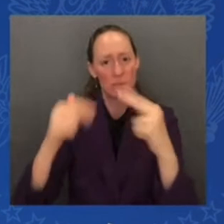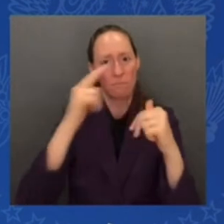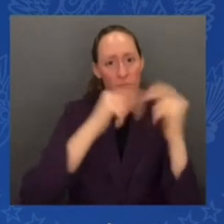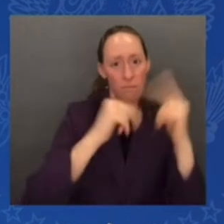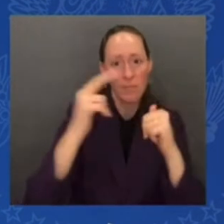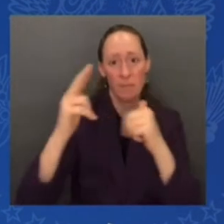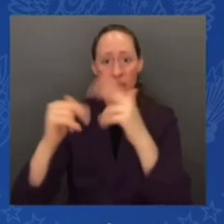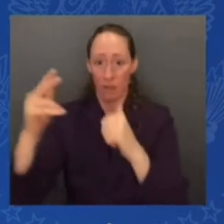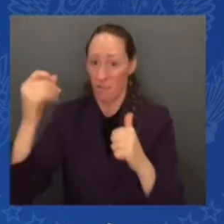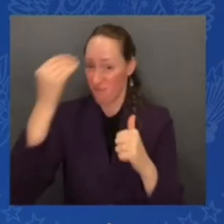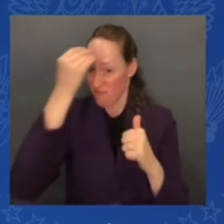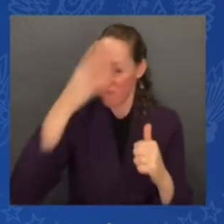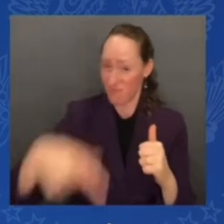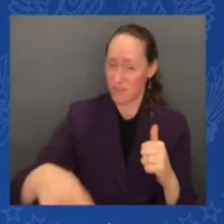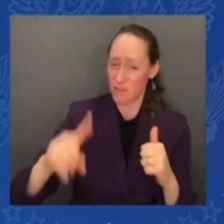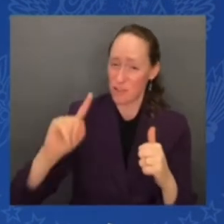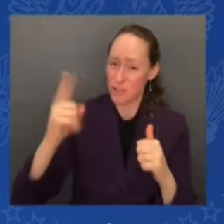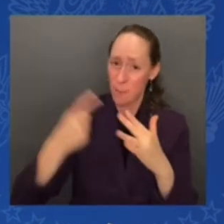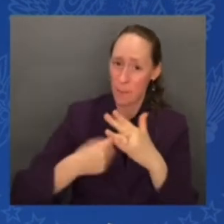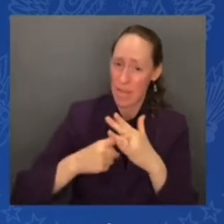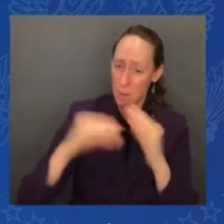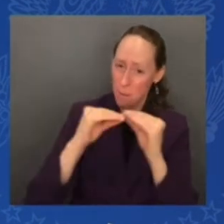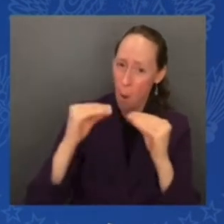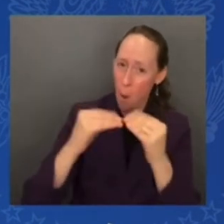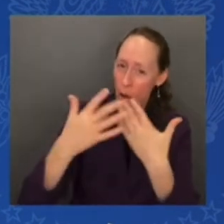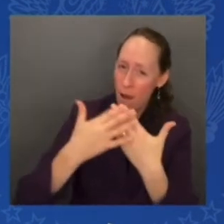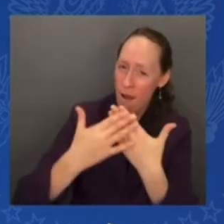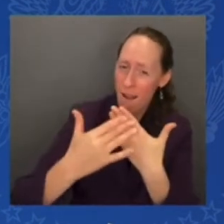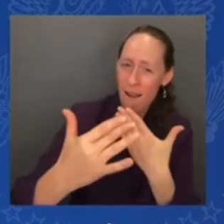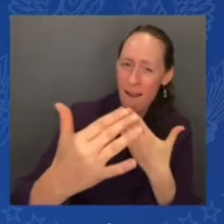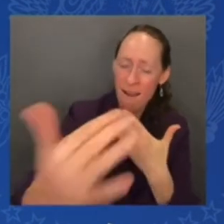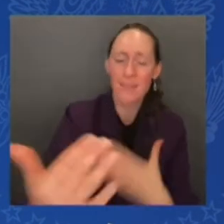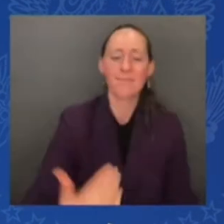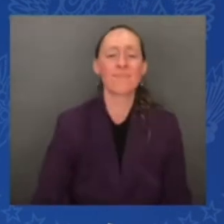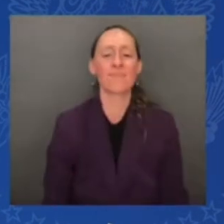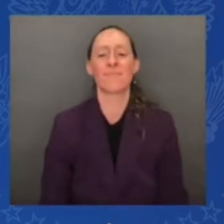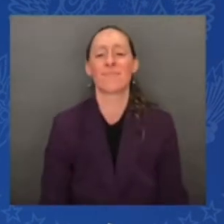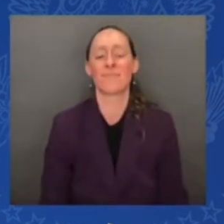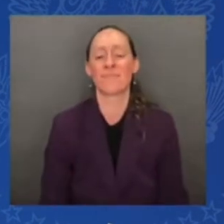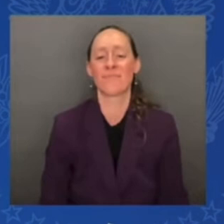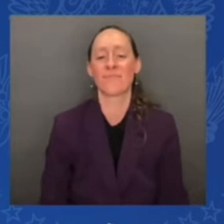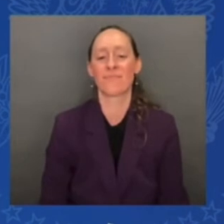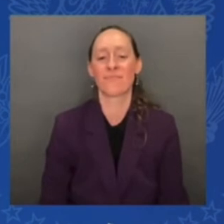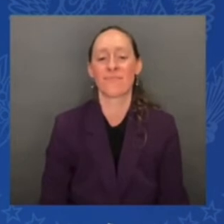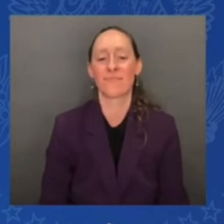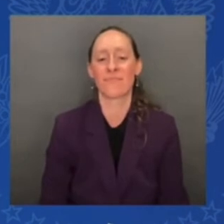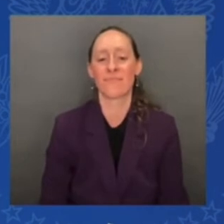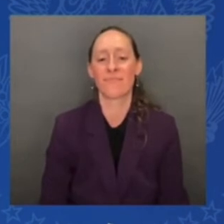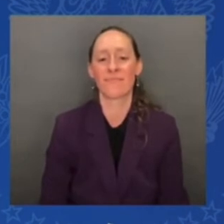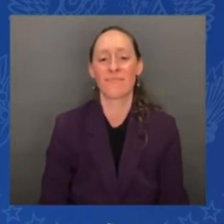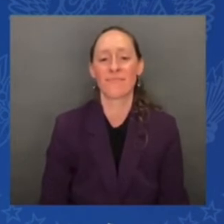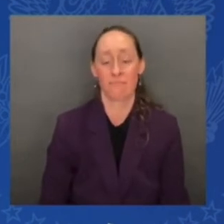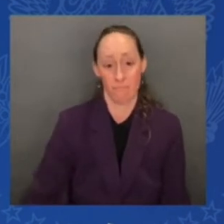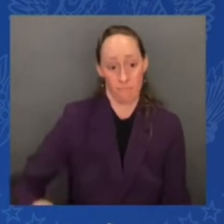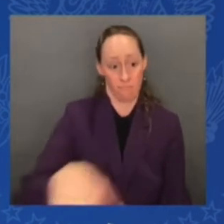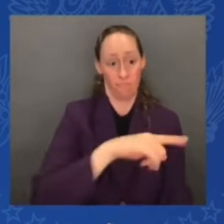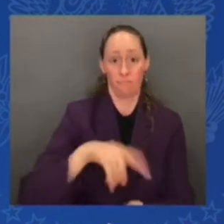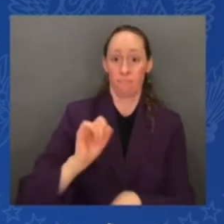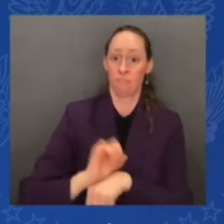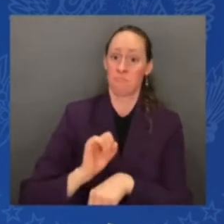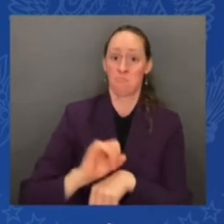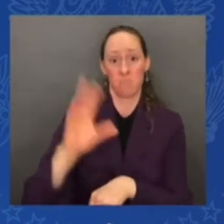of Arcosa and the communities where we are, I want to thank President Biden for pushing through this legislation and making it